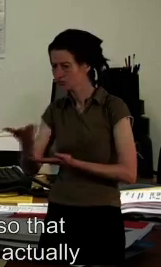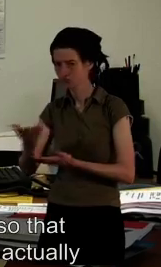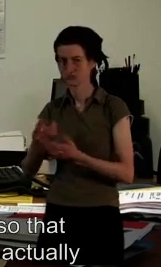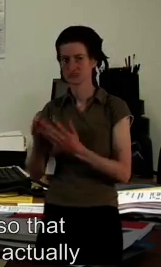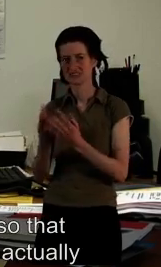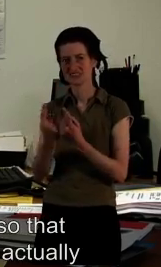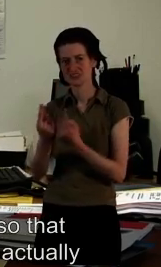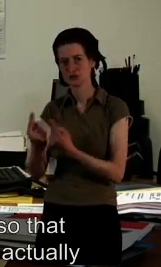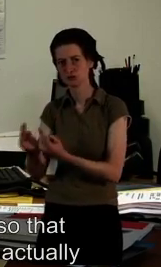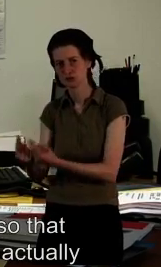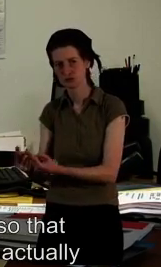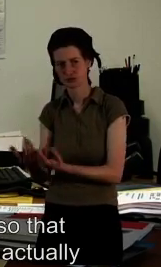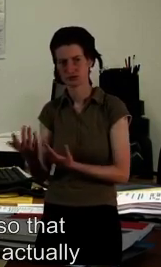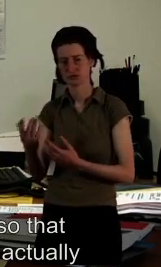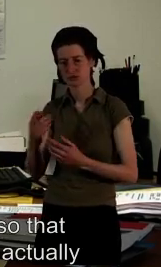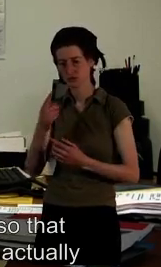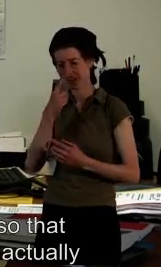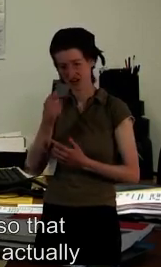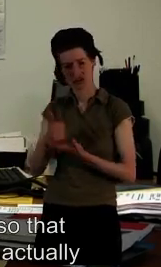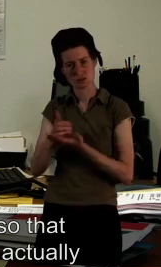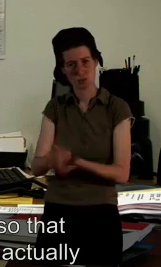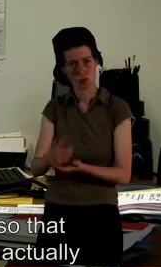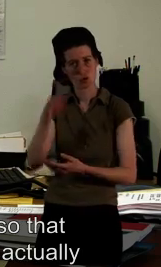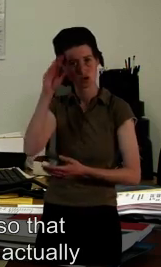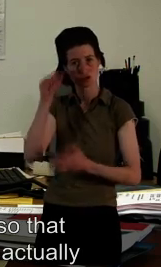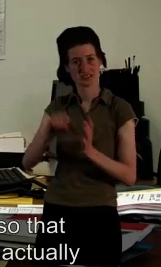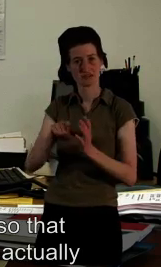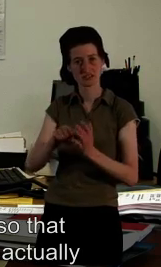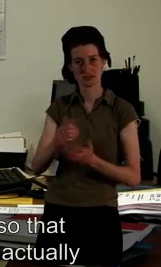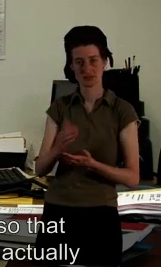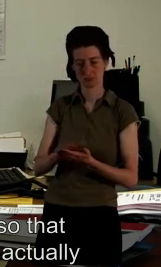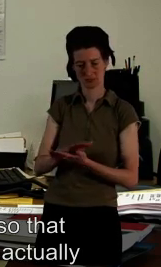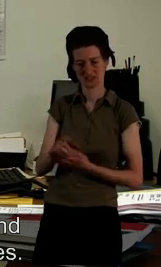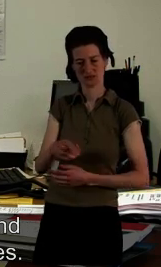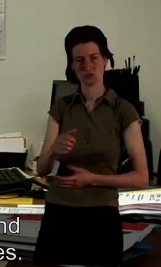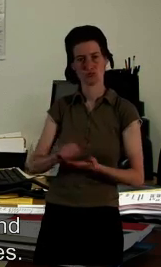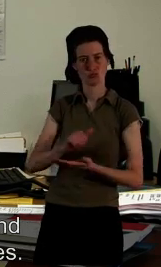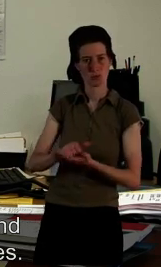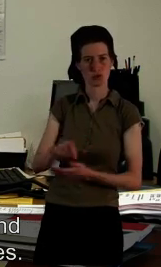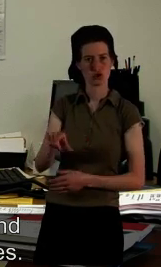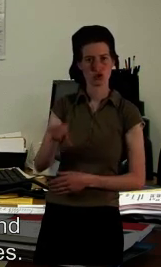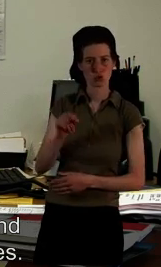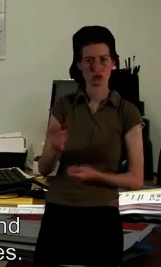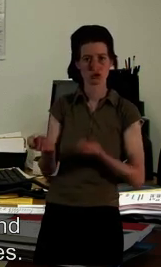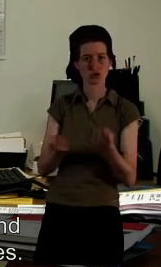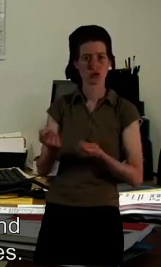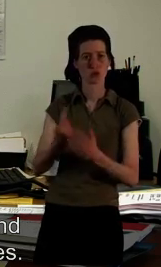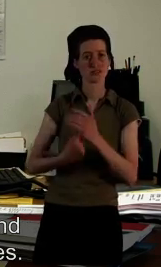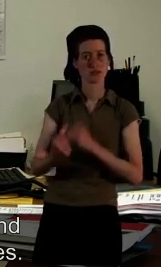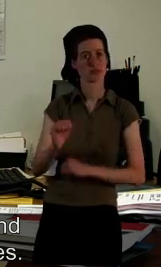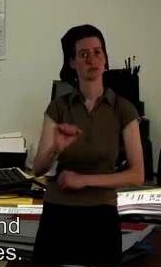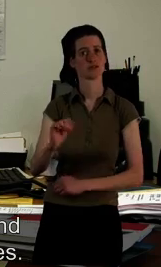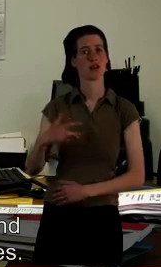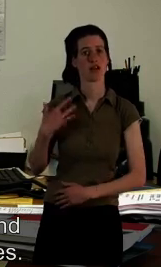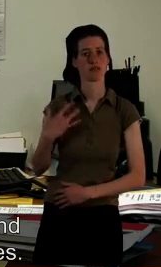jobs, and what the support issues are so that people with learning difficulties can actually have proper choice,